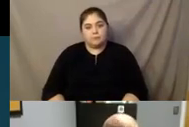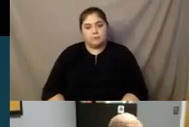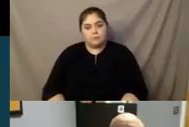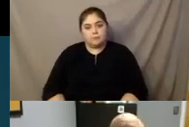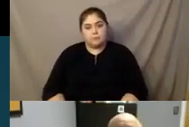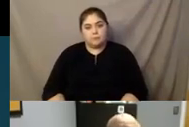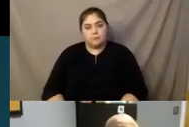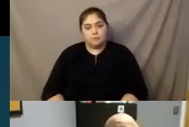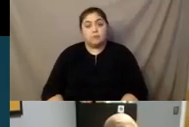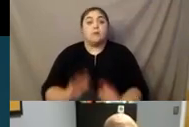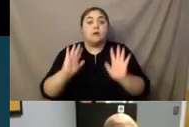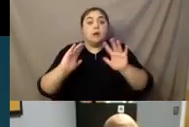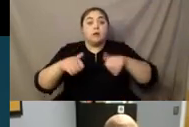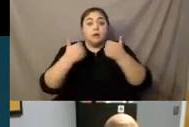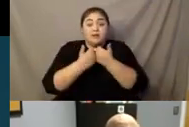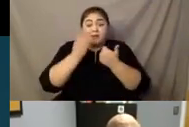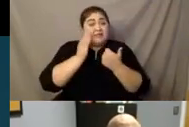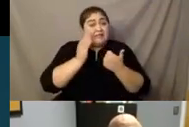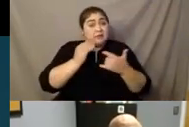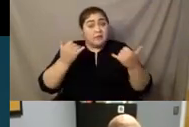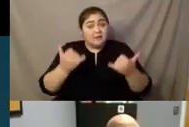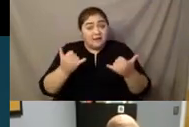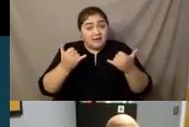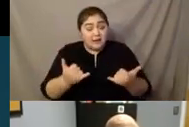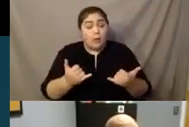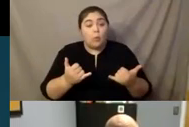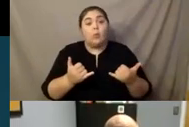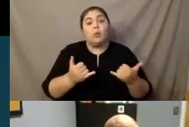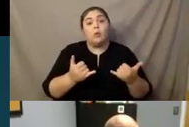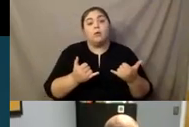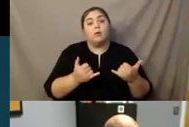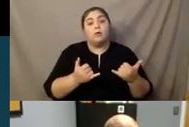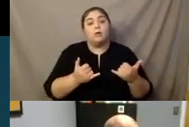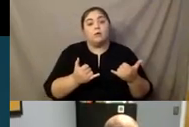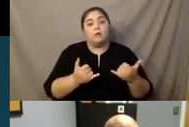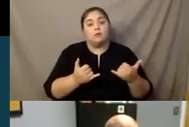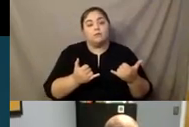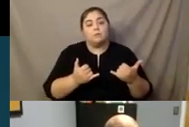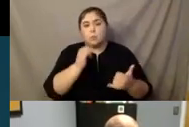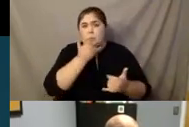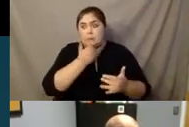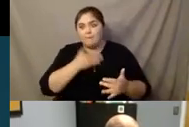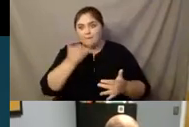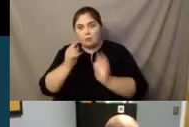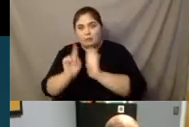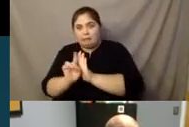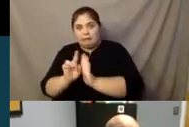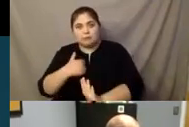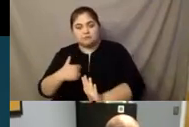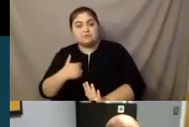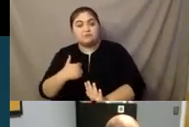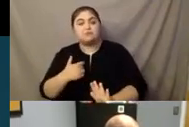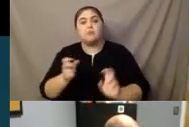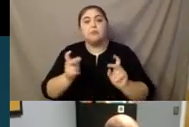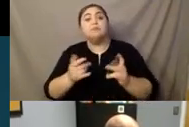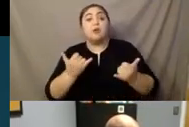So the challenges that we've been encountering, just in terms of, oops, let me turn my phone down. The challenges that we've been